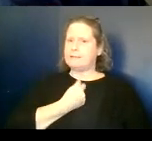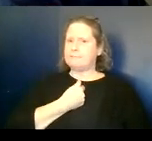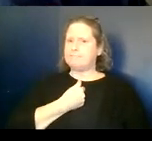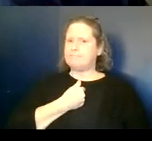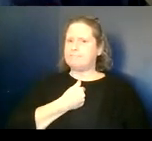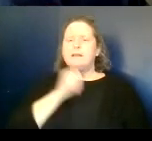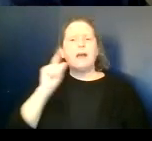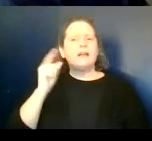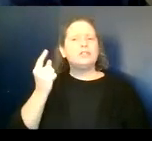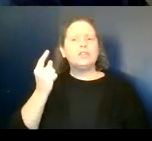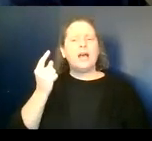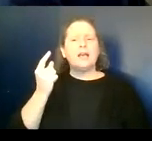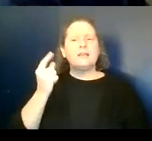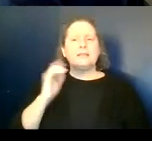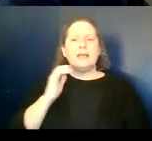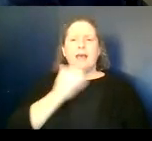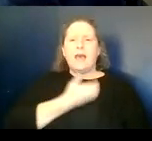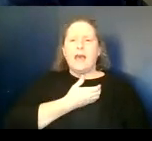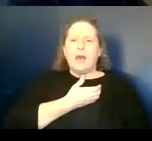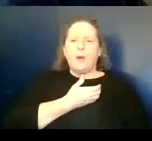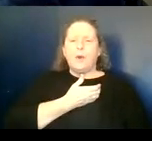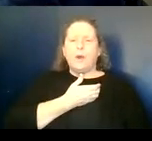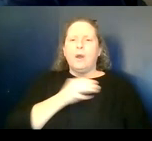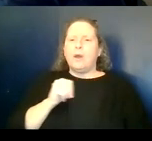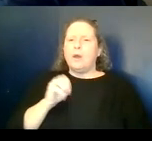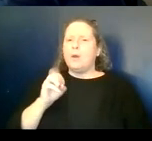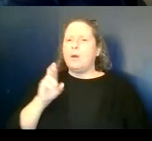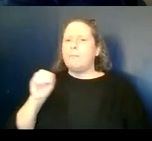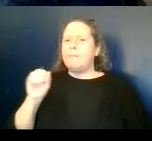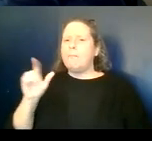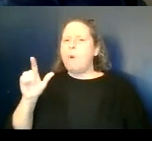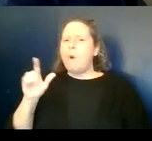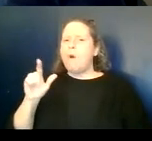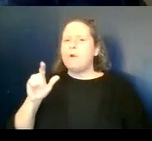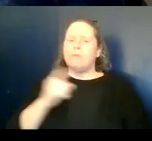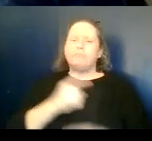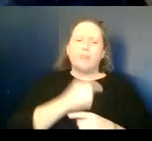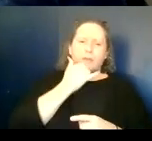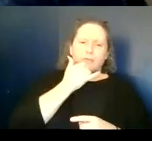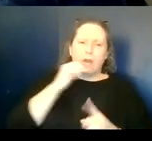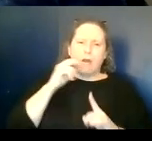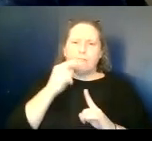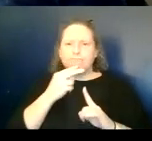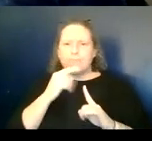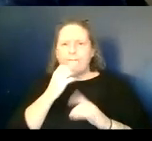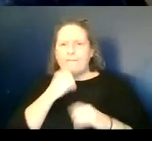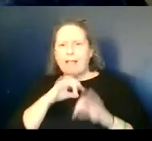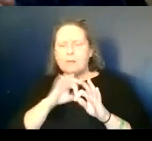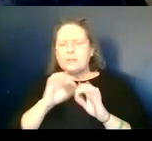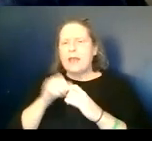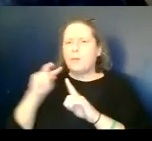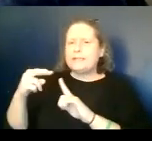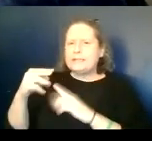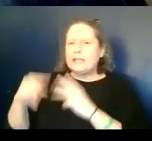in our moral values or how we see the world, but also if we